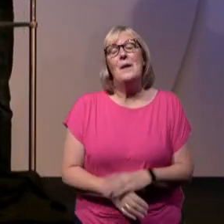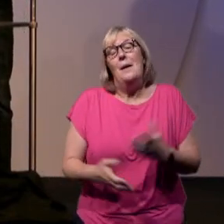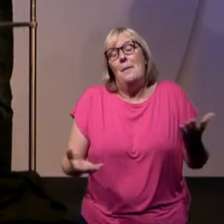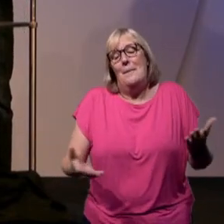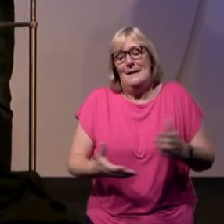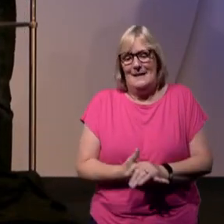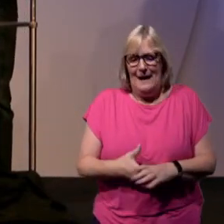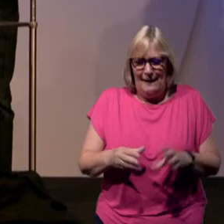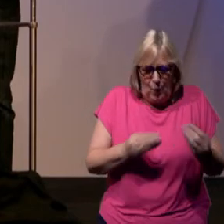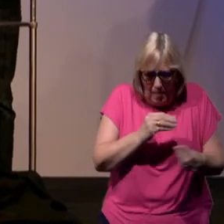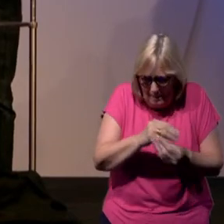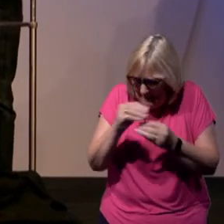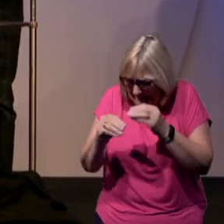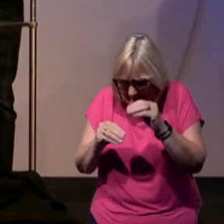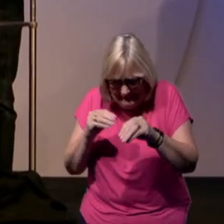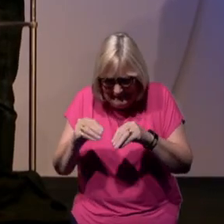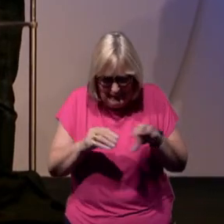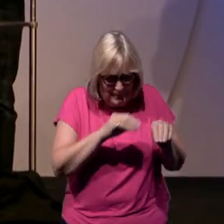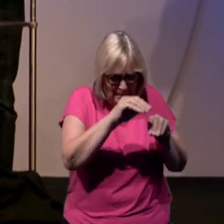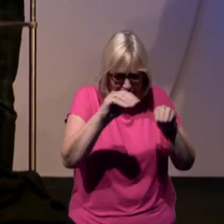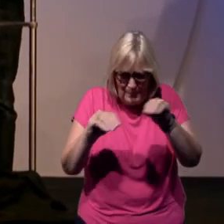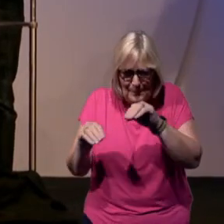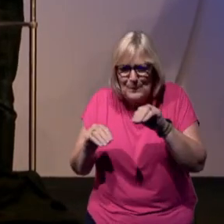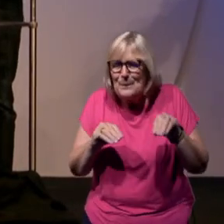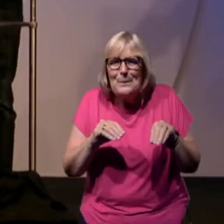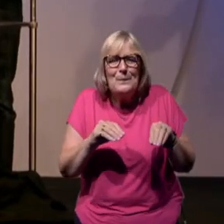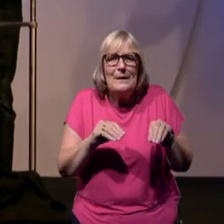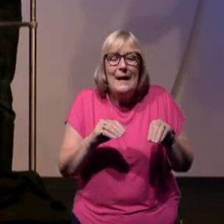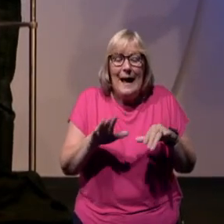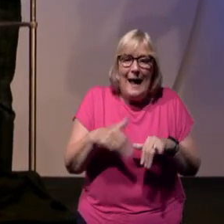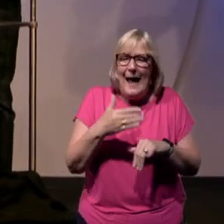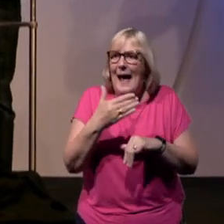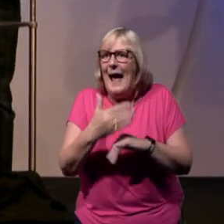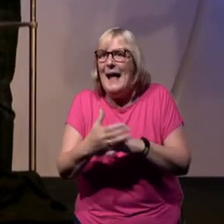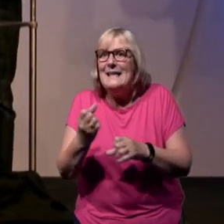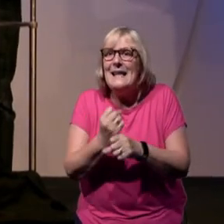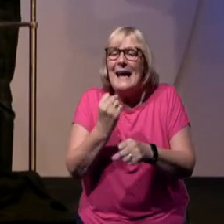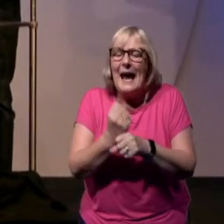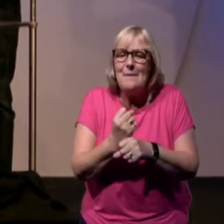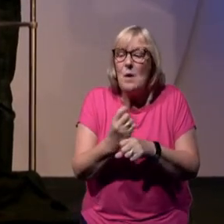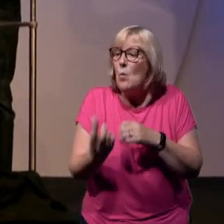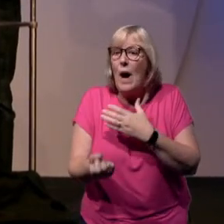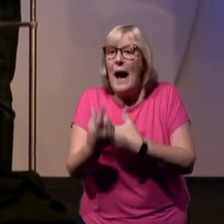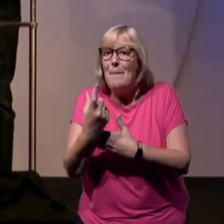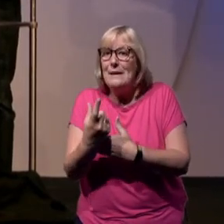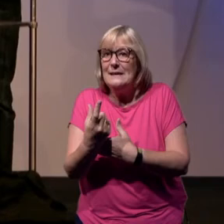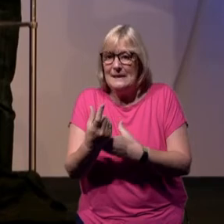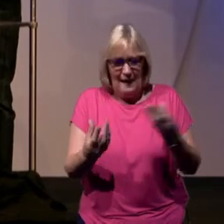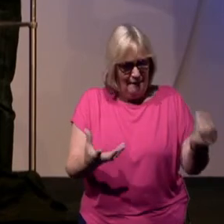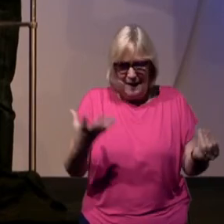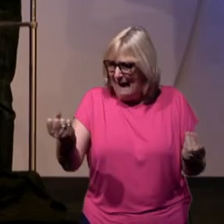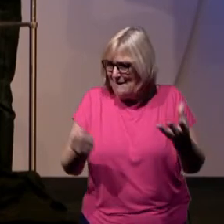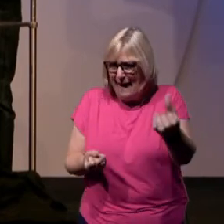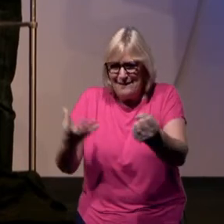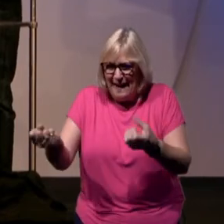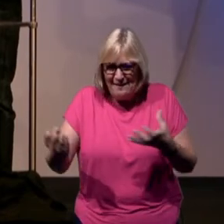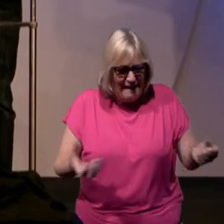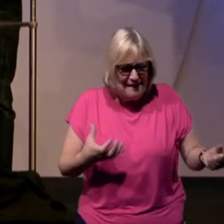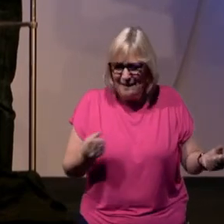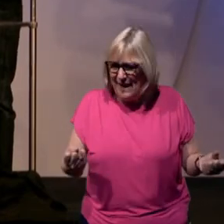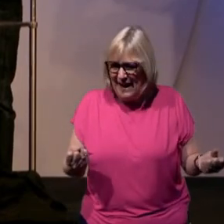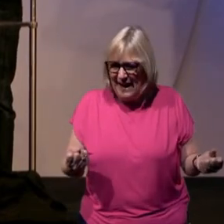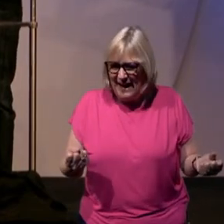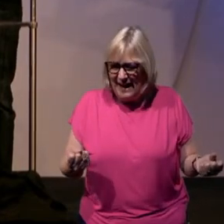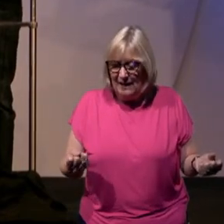is. You've got all the bits and so on. And at the end of the game, what happens? What do you do with these at the end of the game? You put